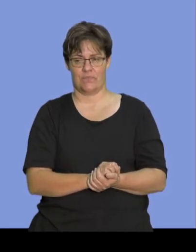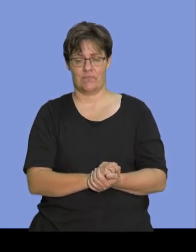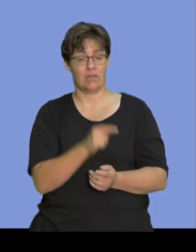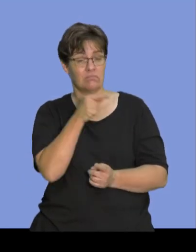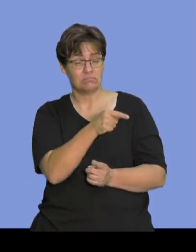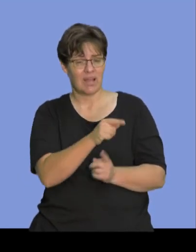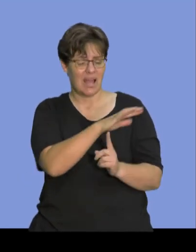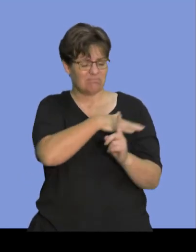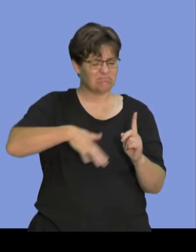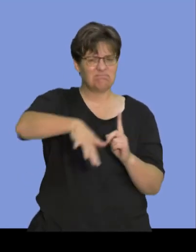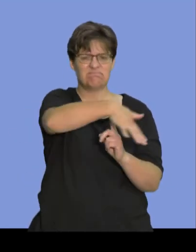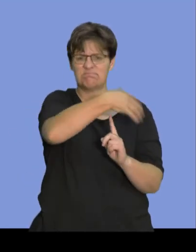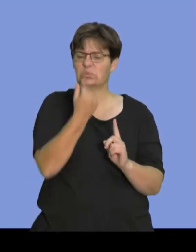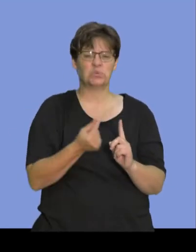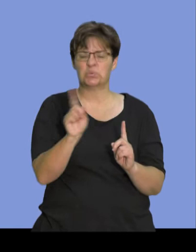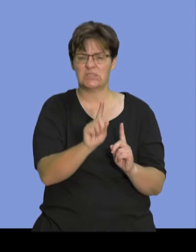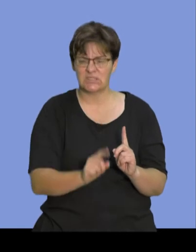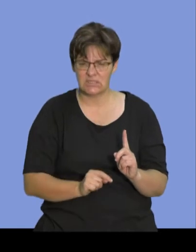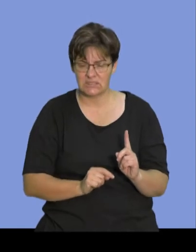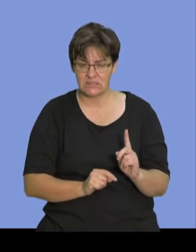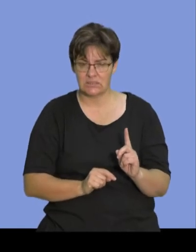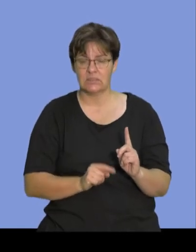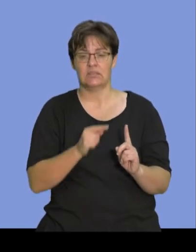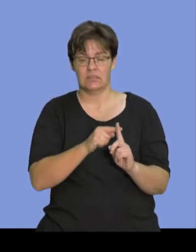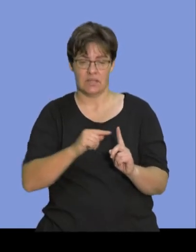So what this Earth magnetic field does, it